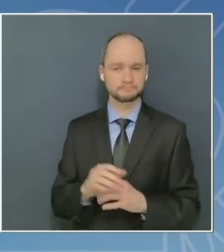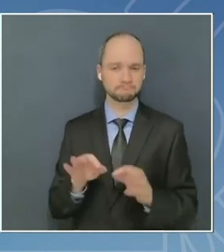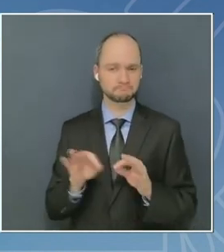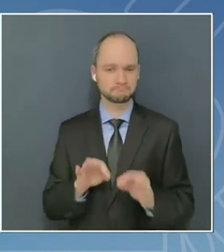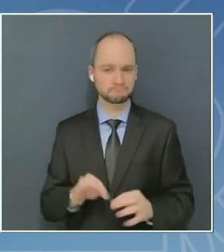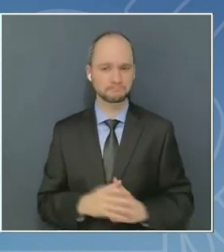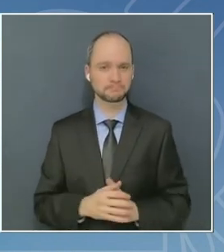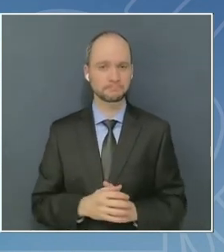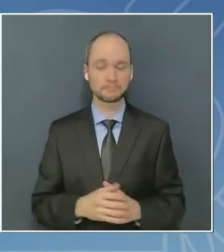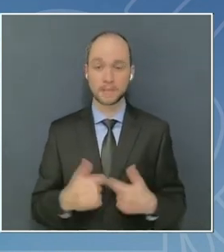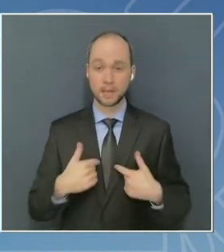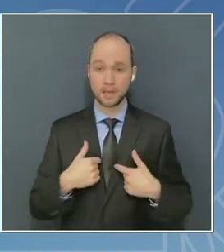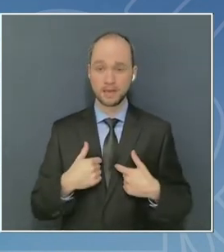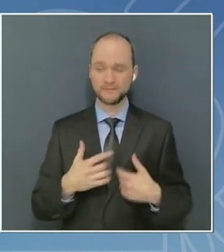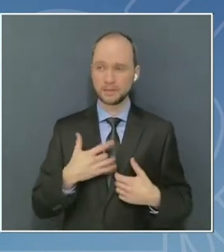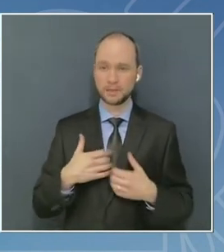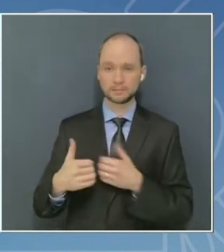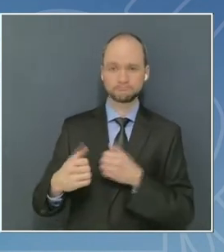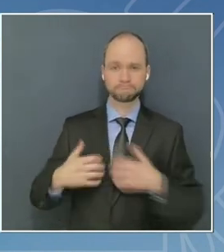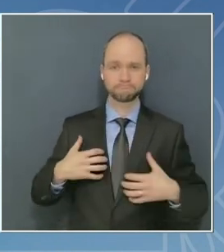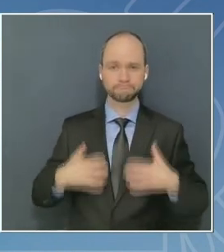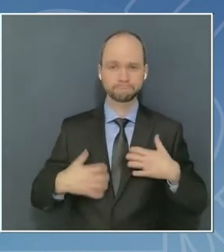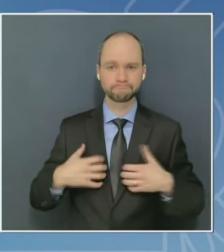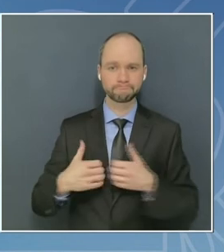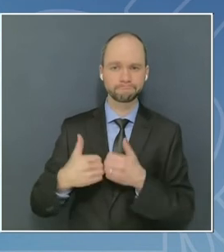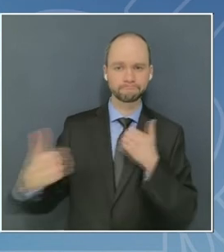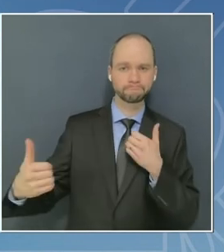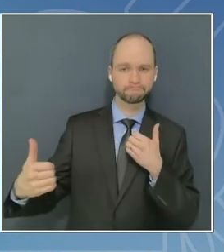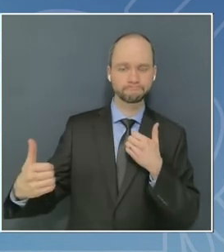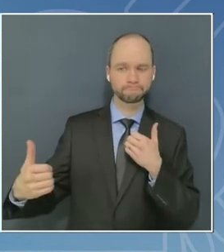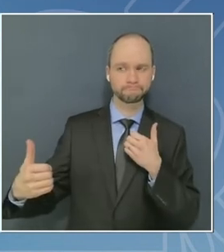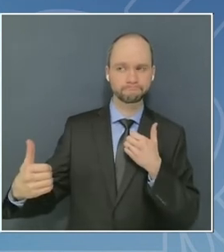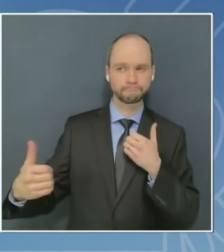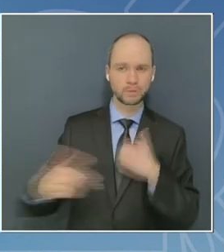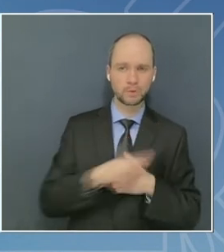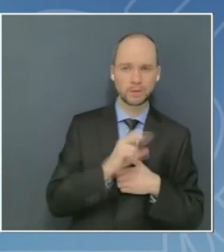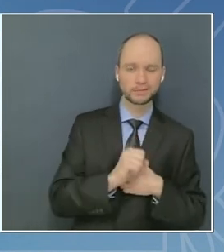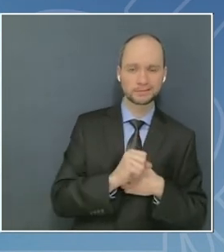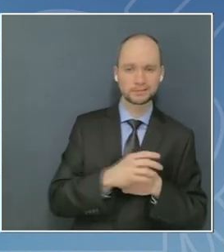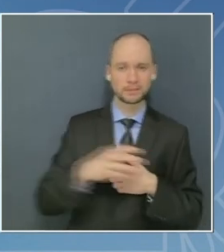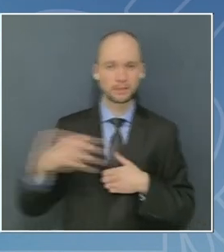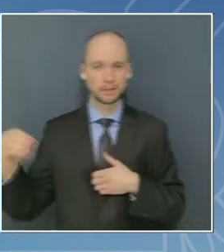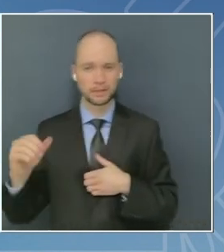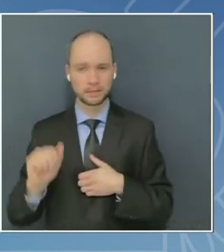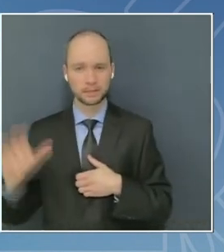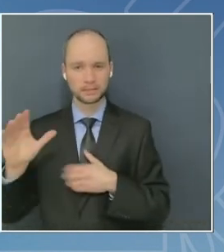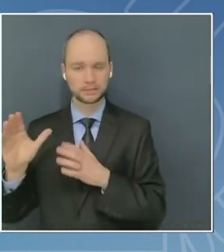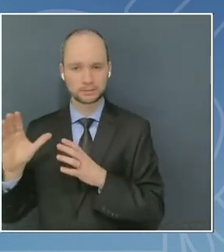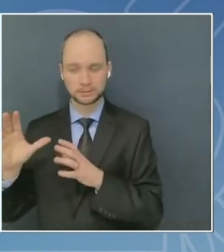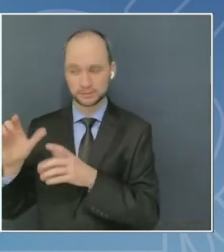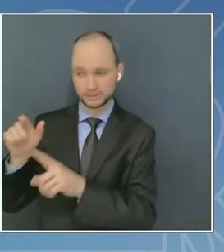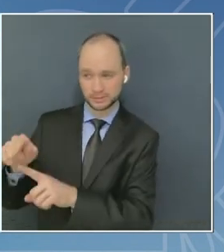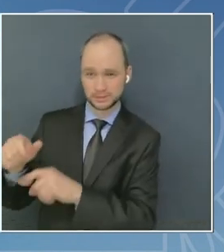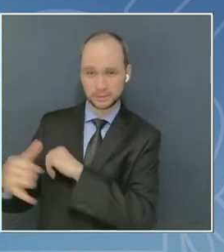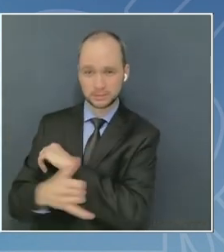I'm not divided. I think of myself as American, and